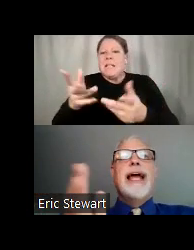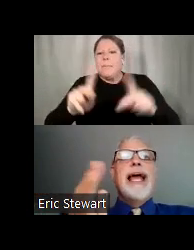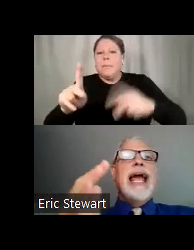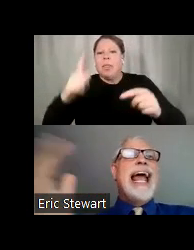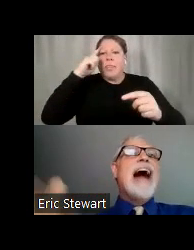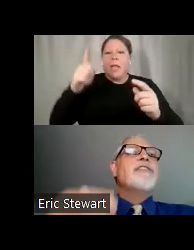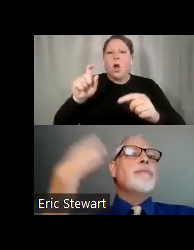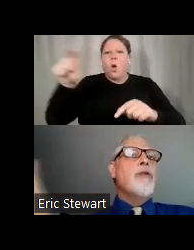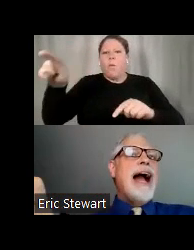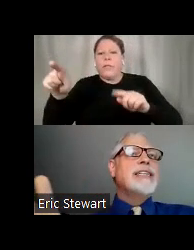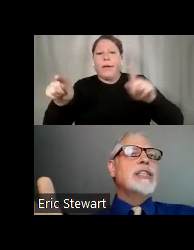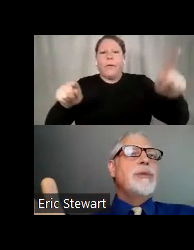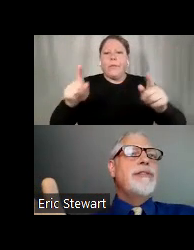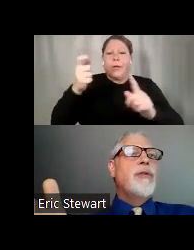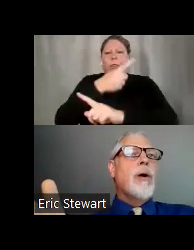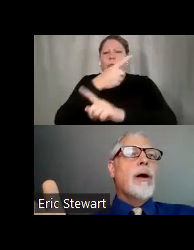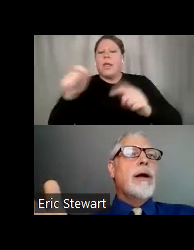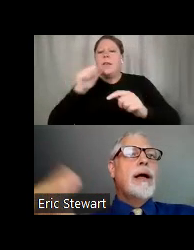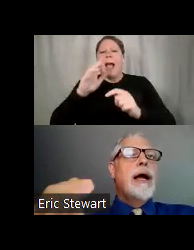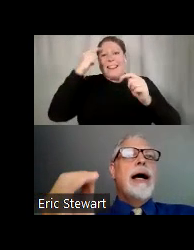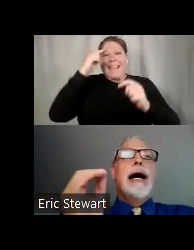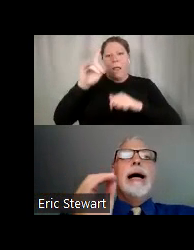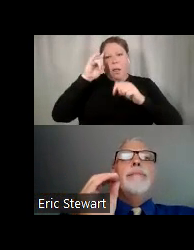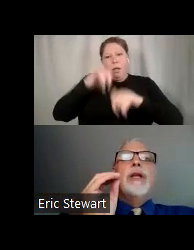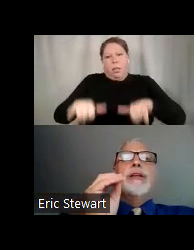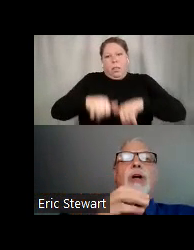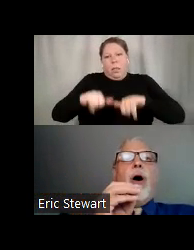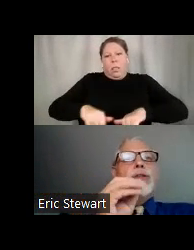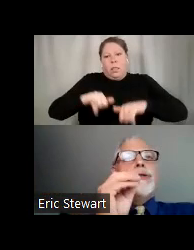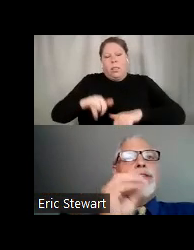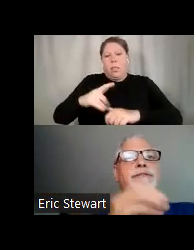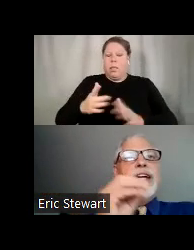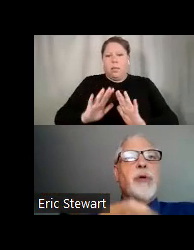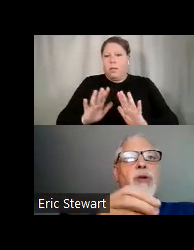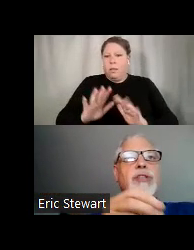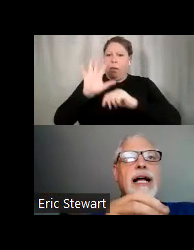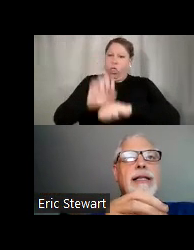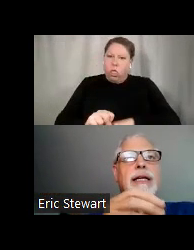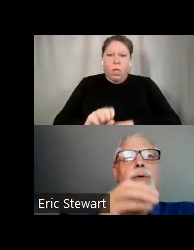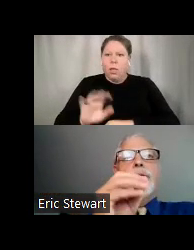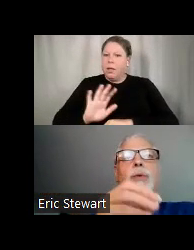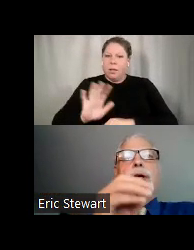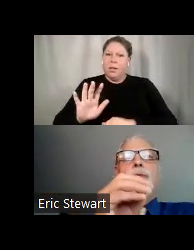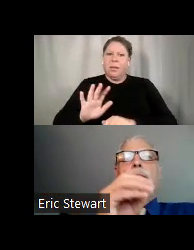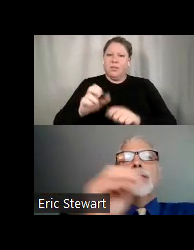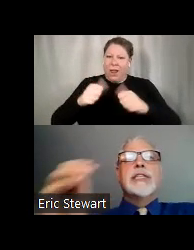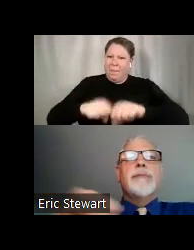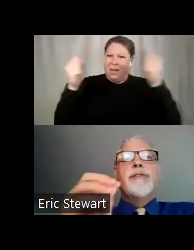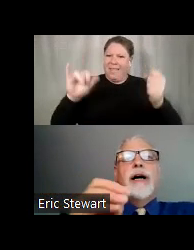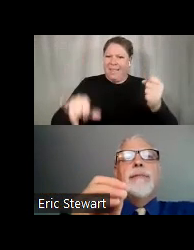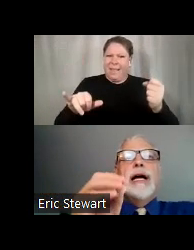people and have them practice before. There's also the effect of personality. When I was working